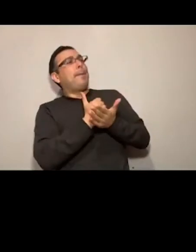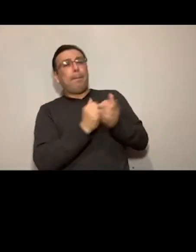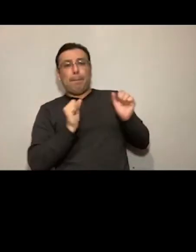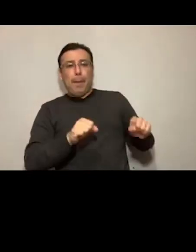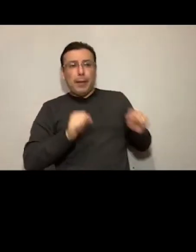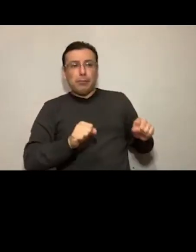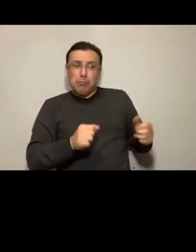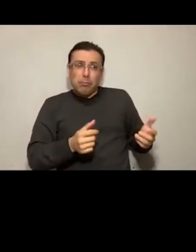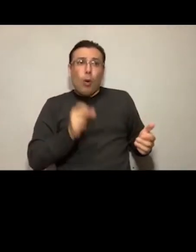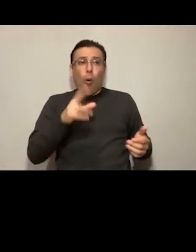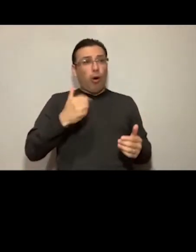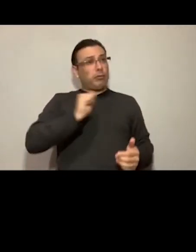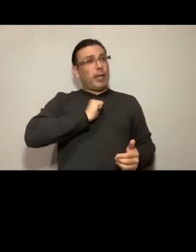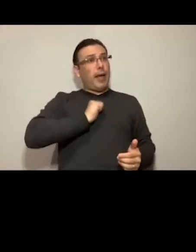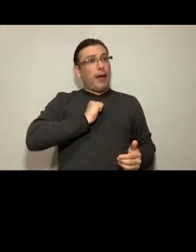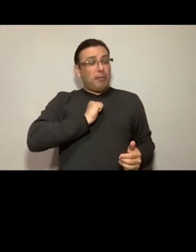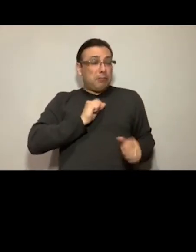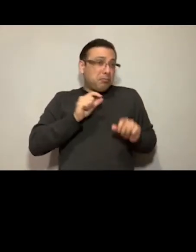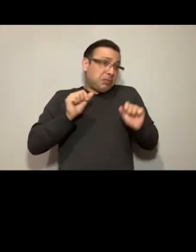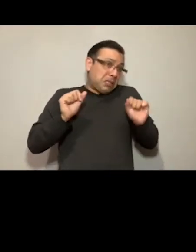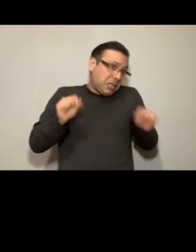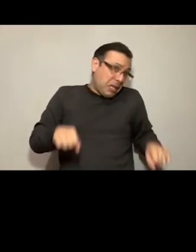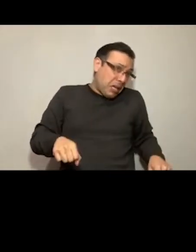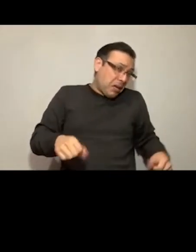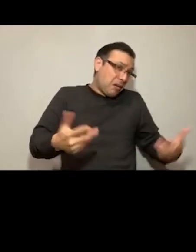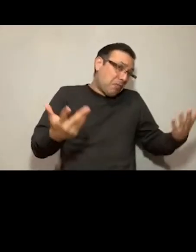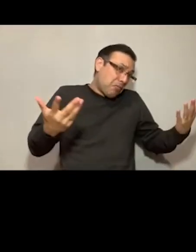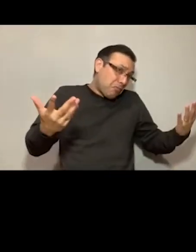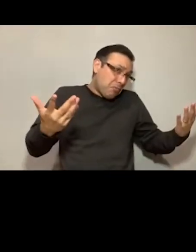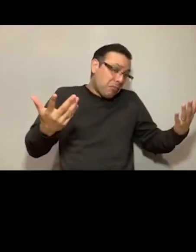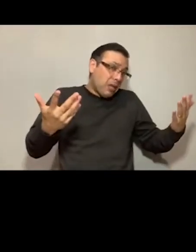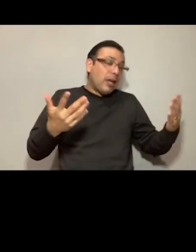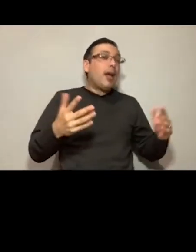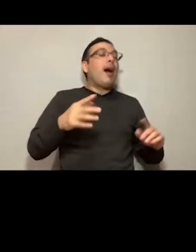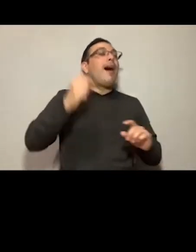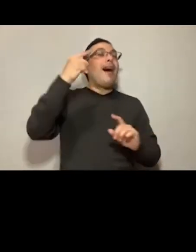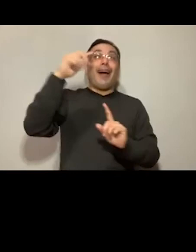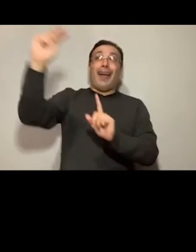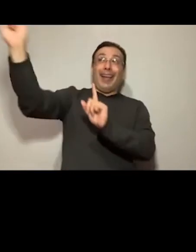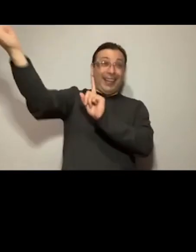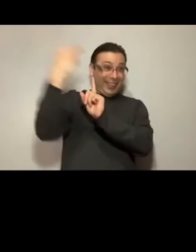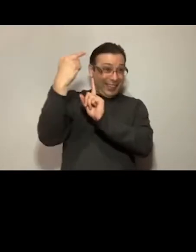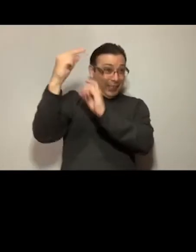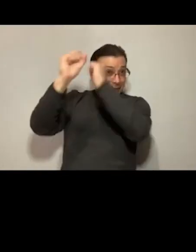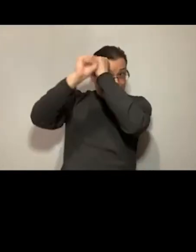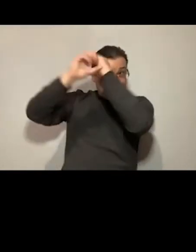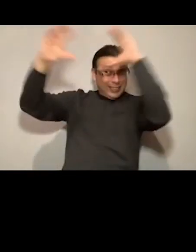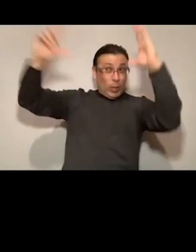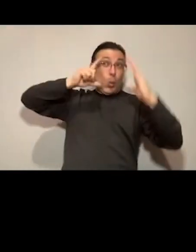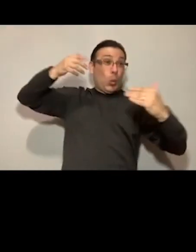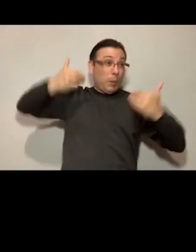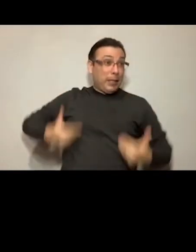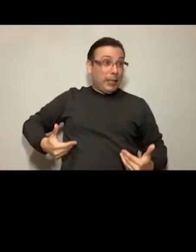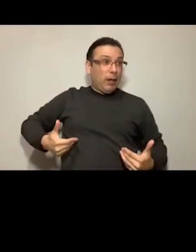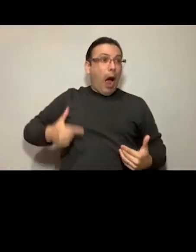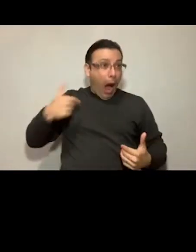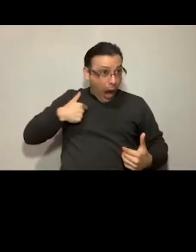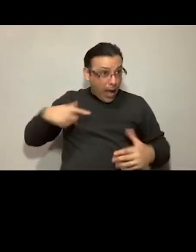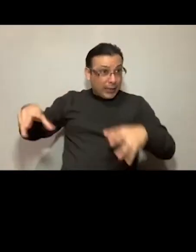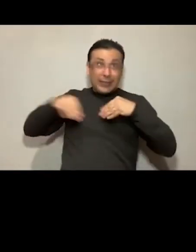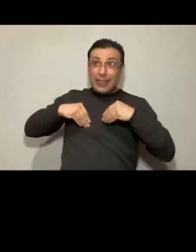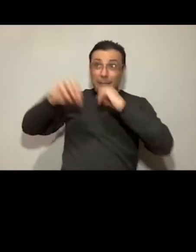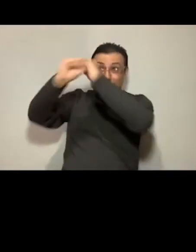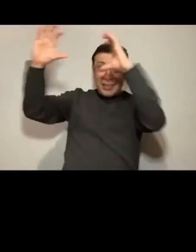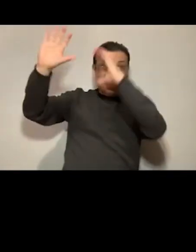do it by yourself. So we have to remember that everyone's perception of us does not define us, right?